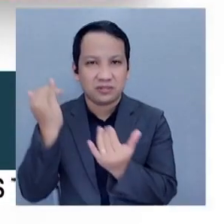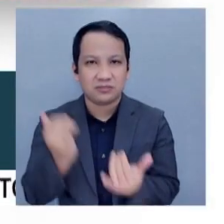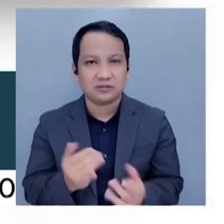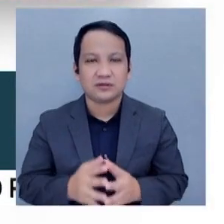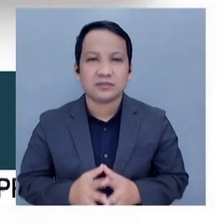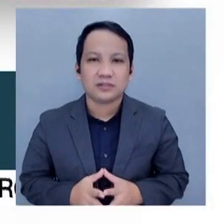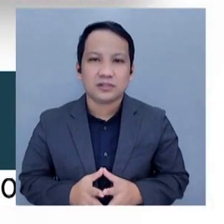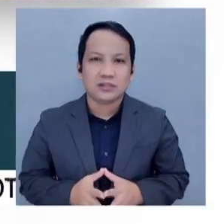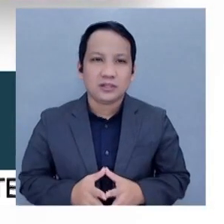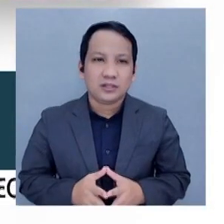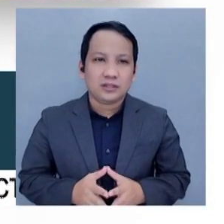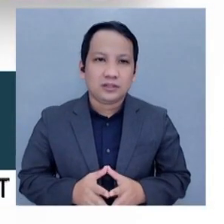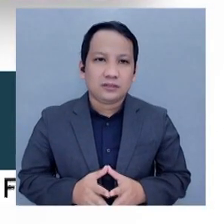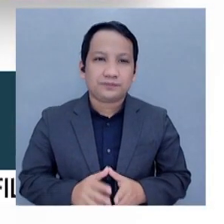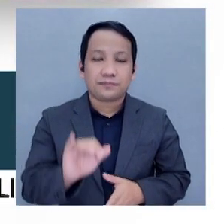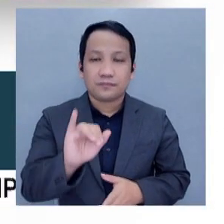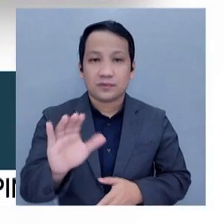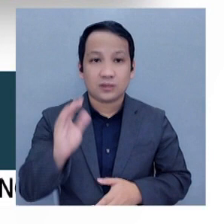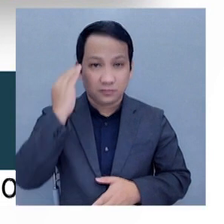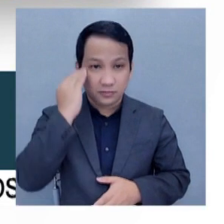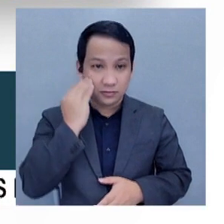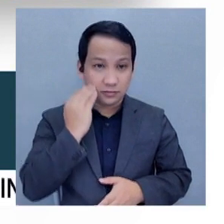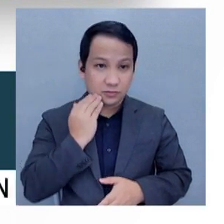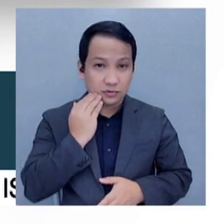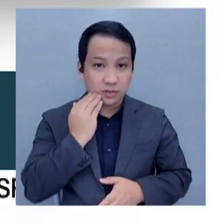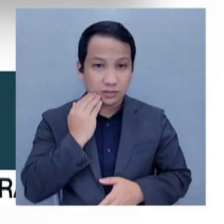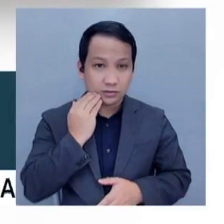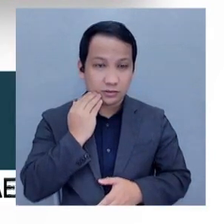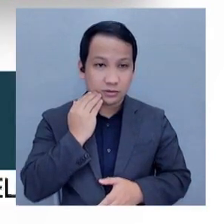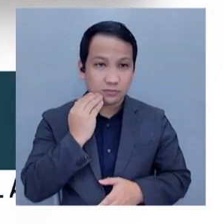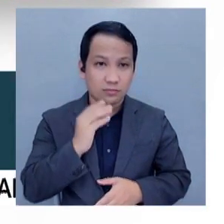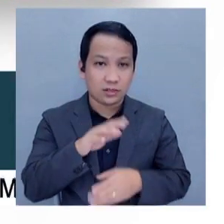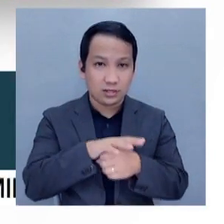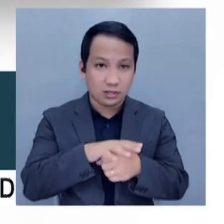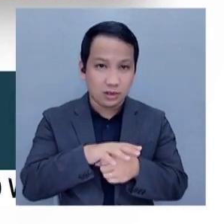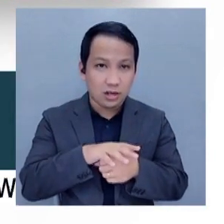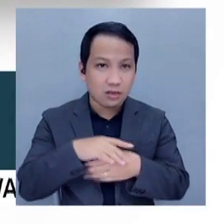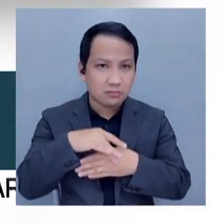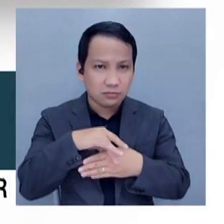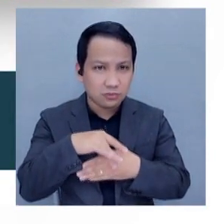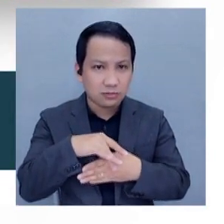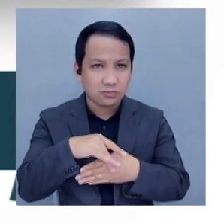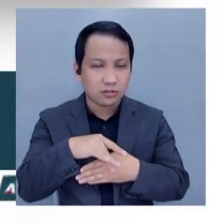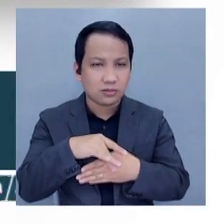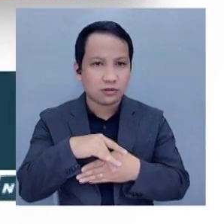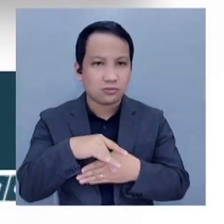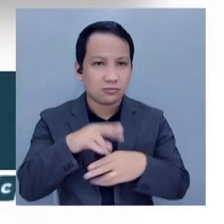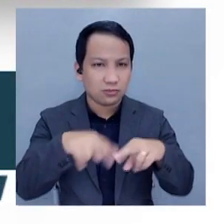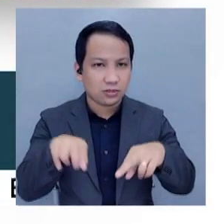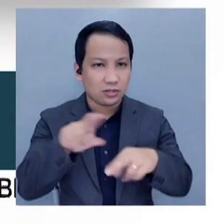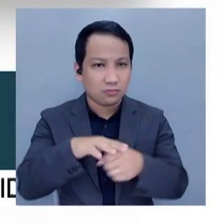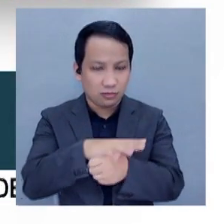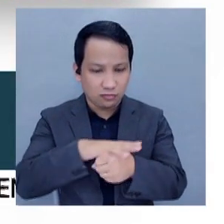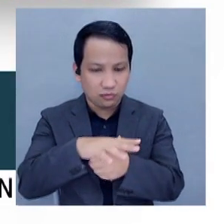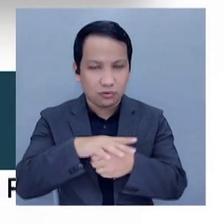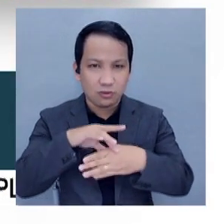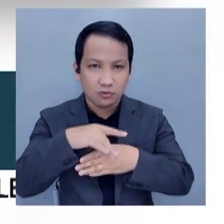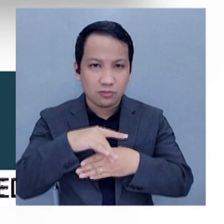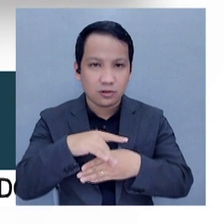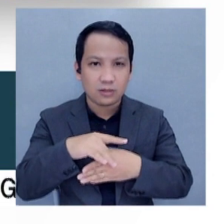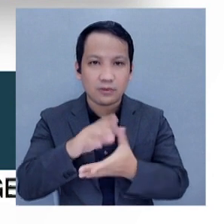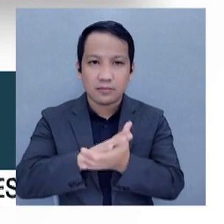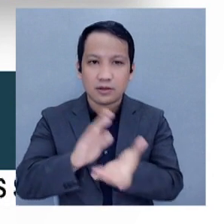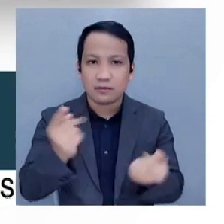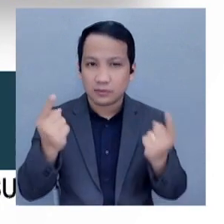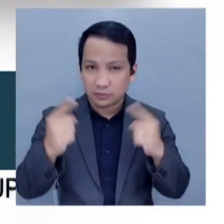Kapag kukulangin tayo ng local na pork, tataas nila ang presyo ng local pork. Kapag tumaas ang presyo ng